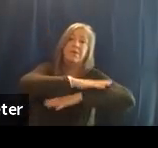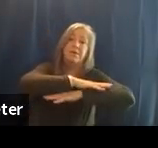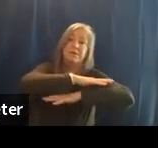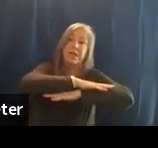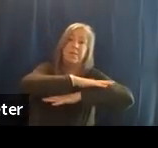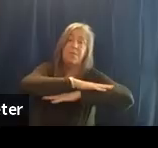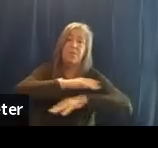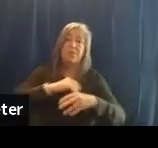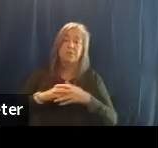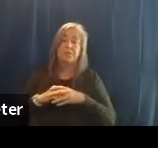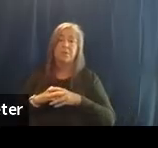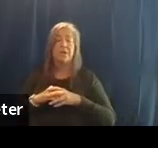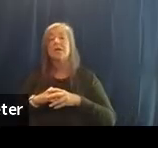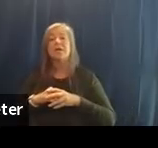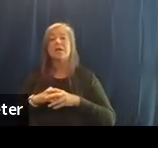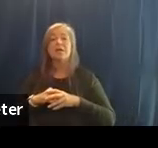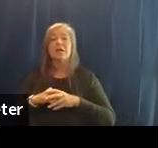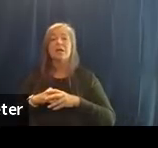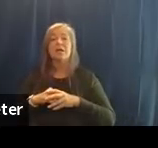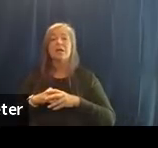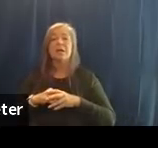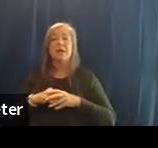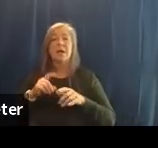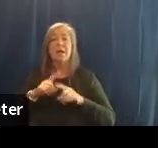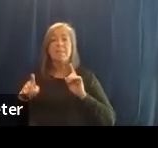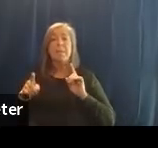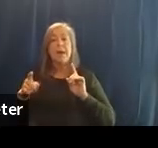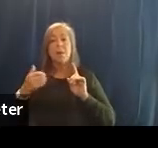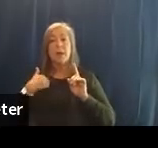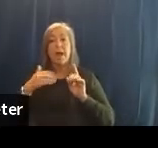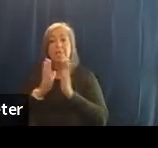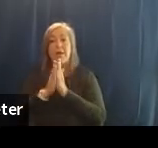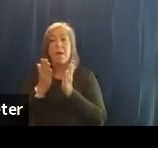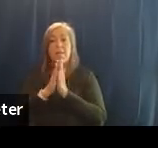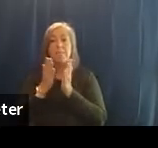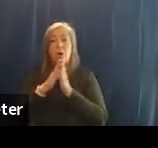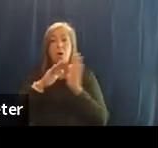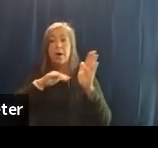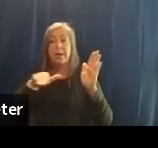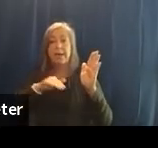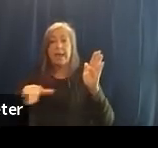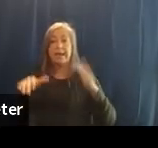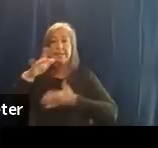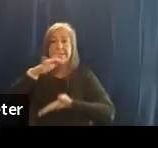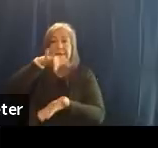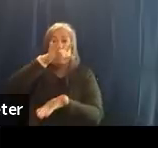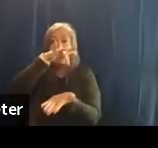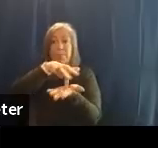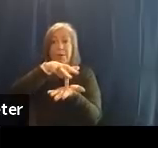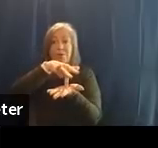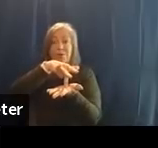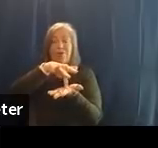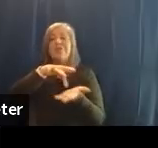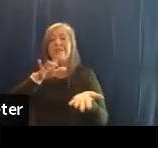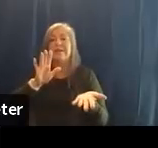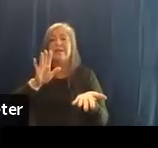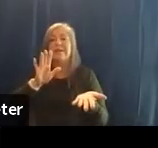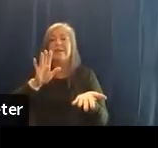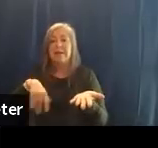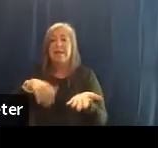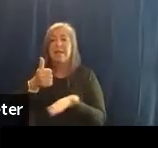to actually put right back into the arrangement. And this is one way that we can try to keep some more of the furnishings in the